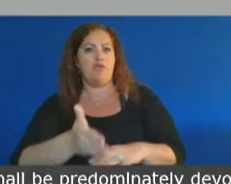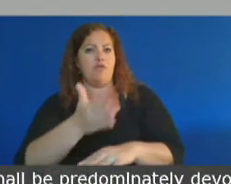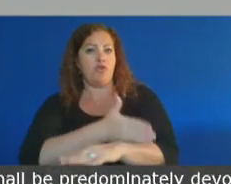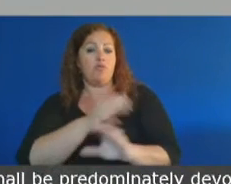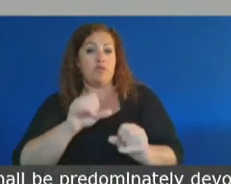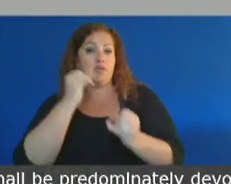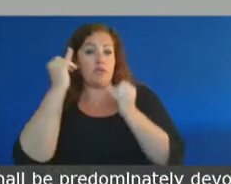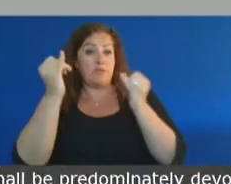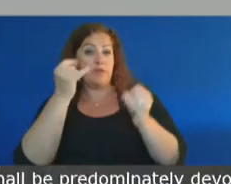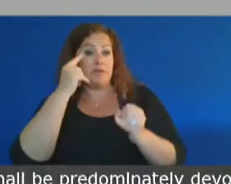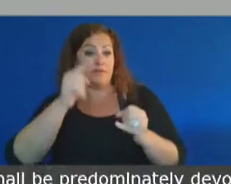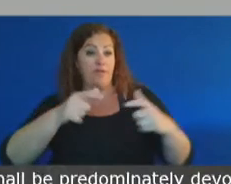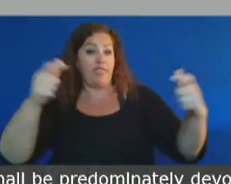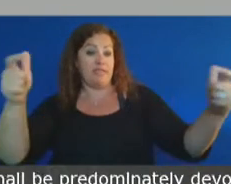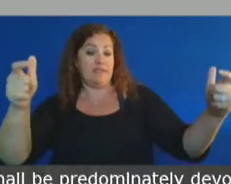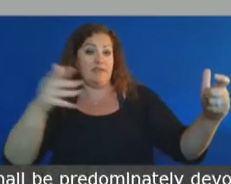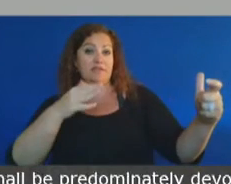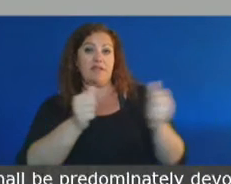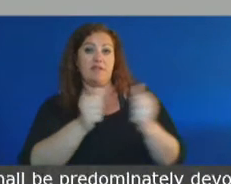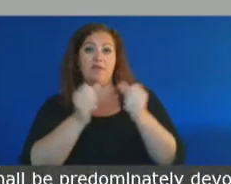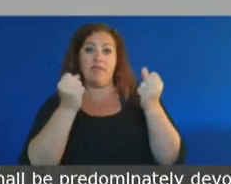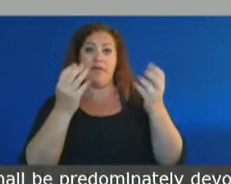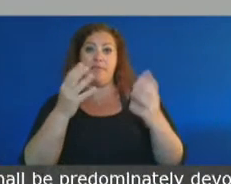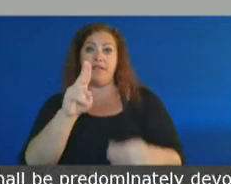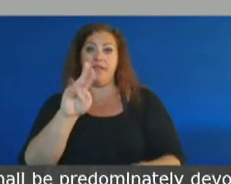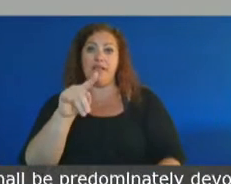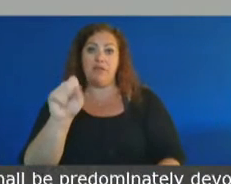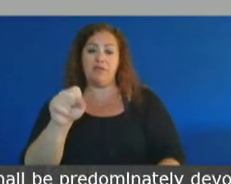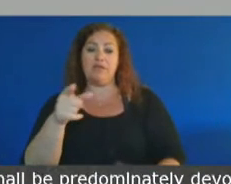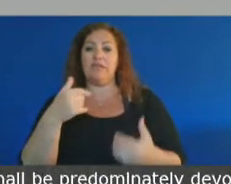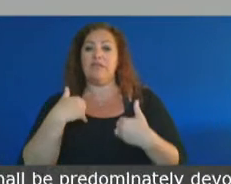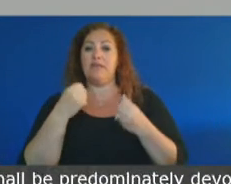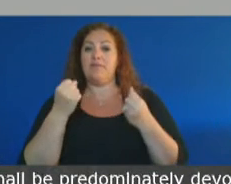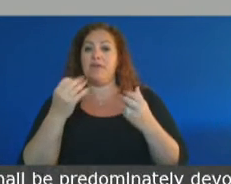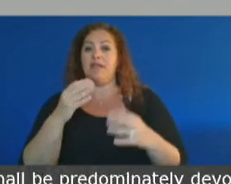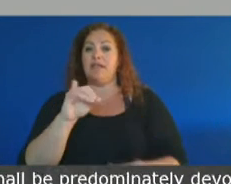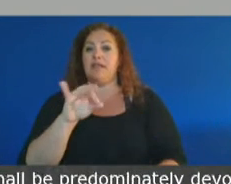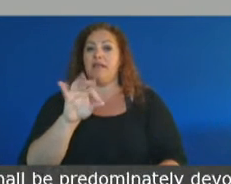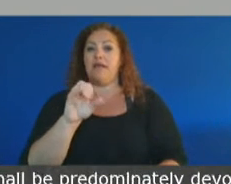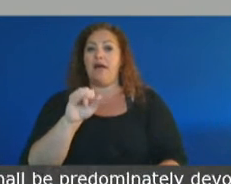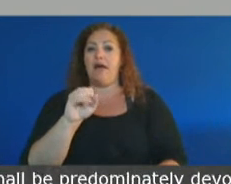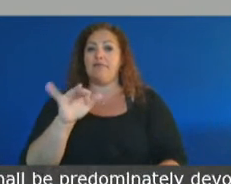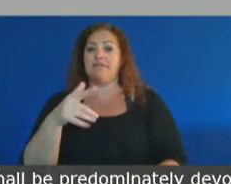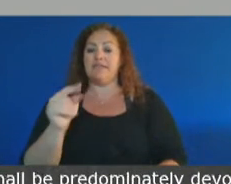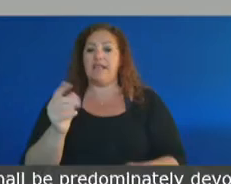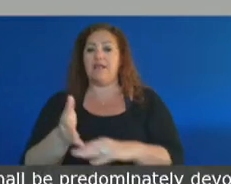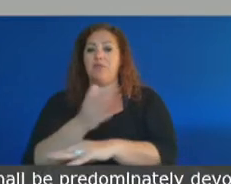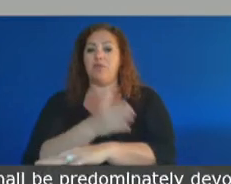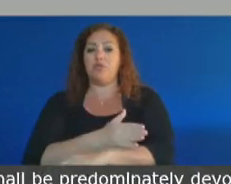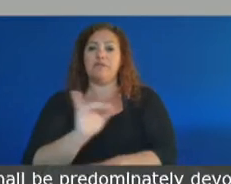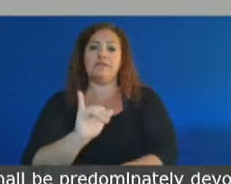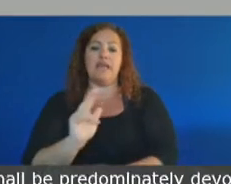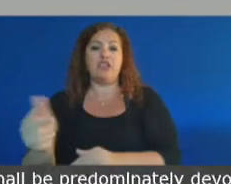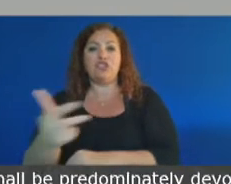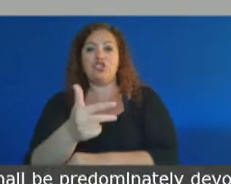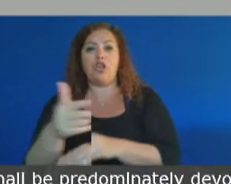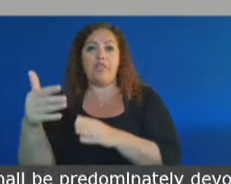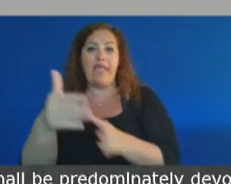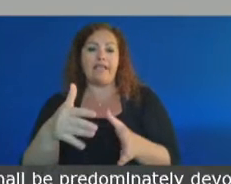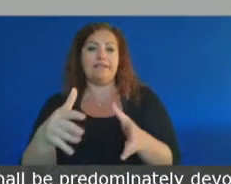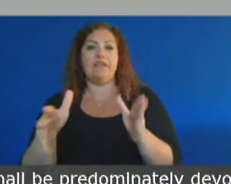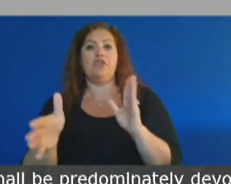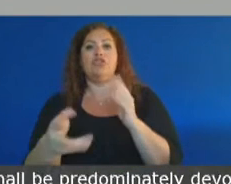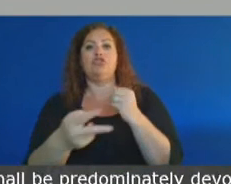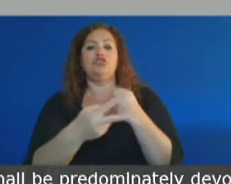site this large and and with this many units uh there were quite a few off-site improvements uh things like turn Lanes addition of storage restriping of